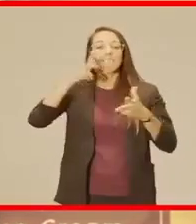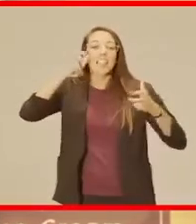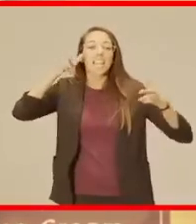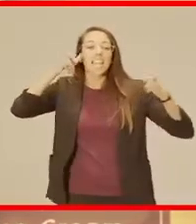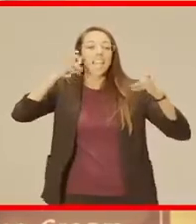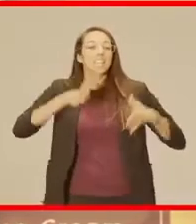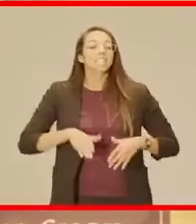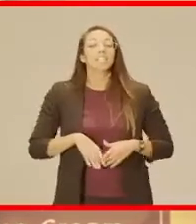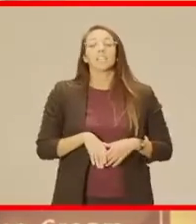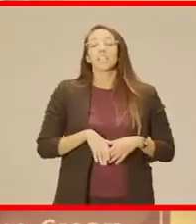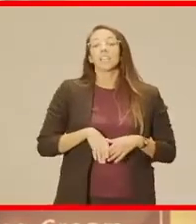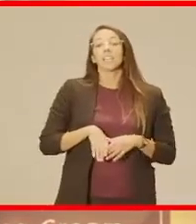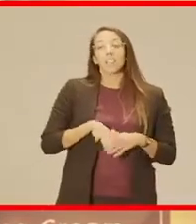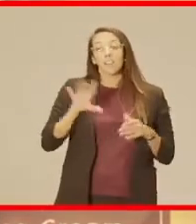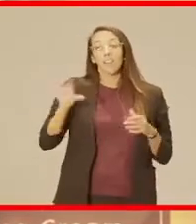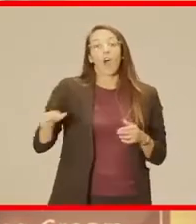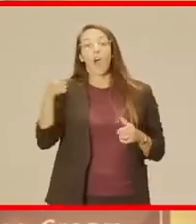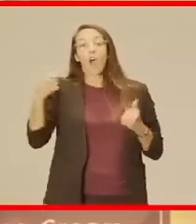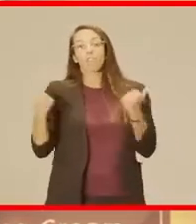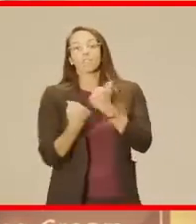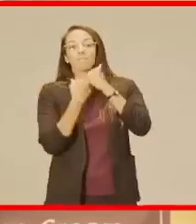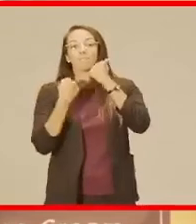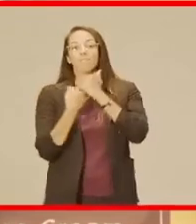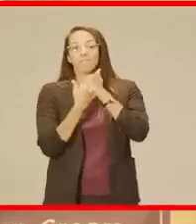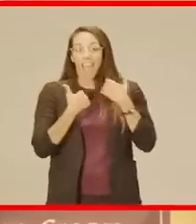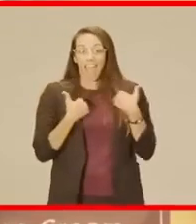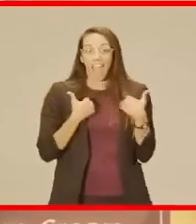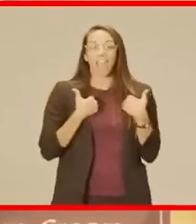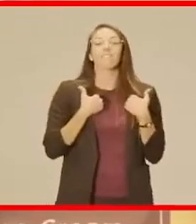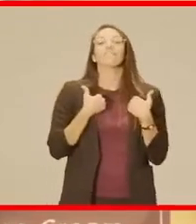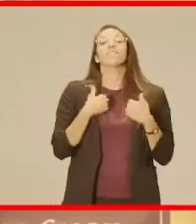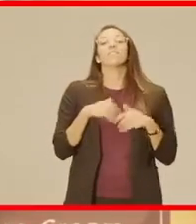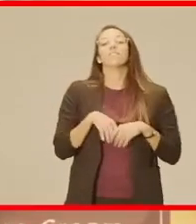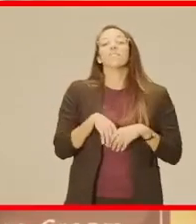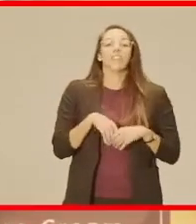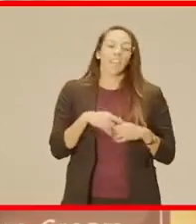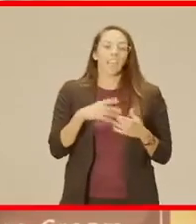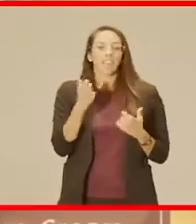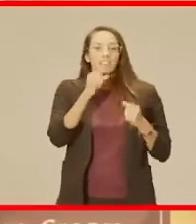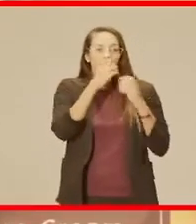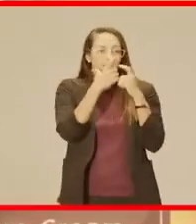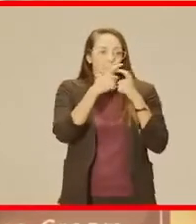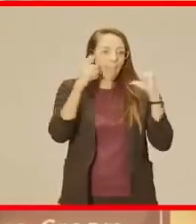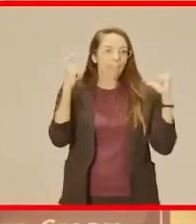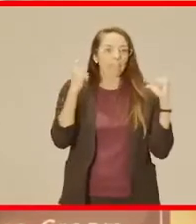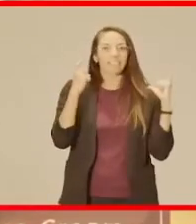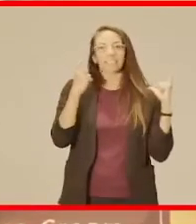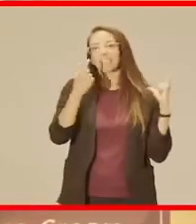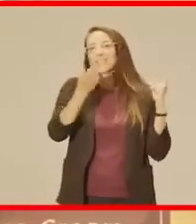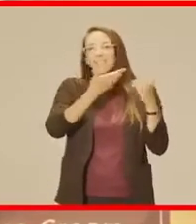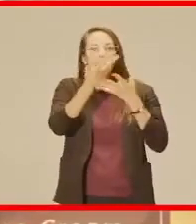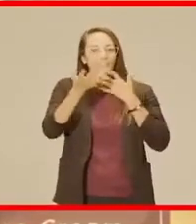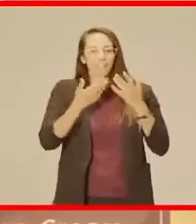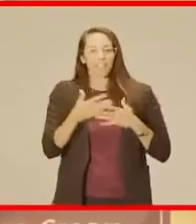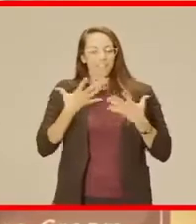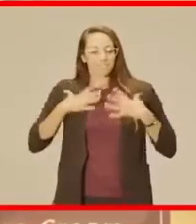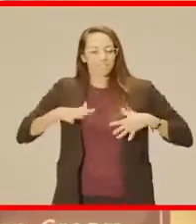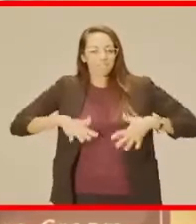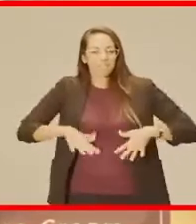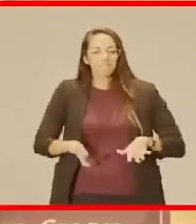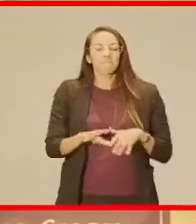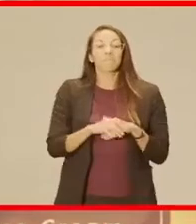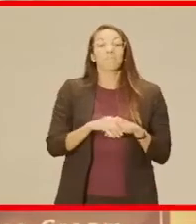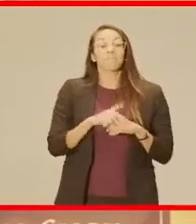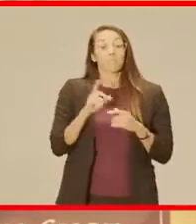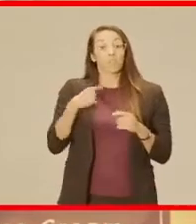oftentimes with the help of other Sailor Scouts and Tuxedo Mask. But when we first meet Sailor